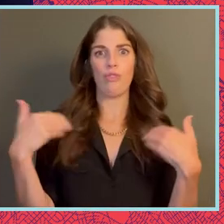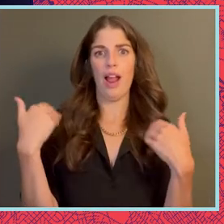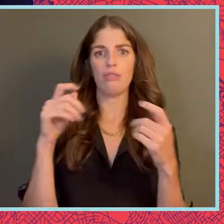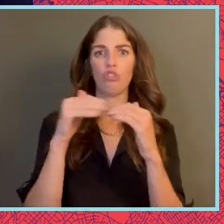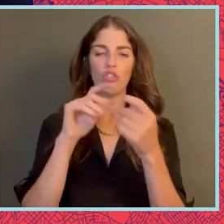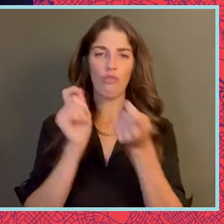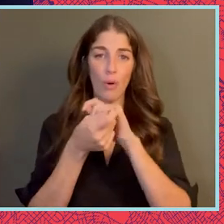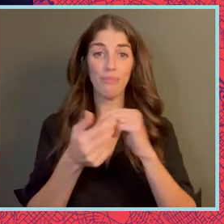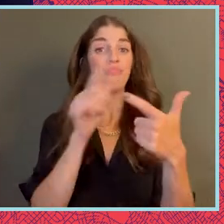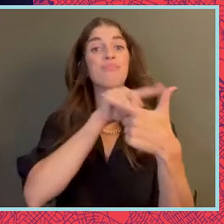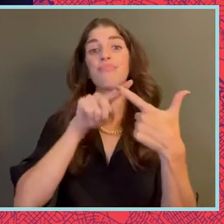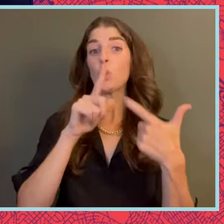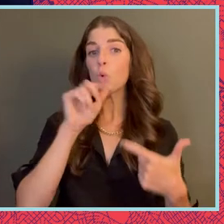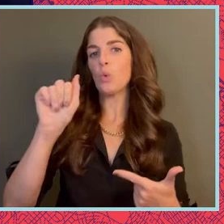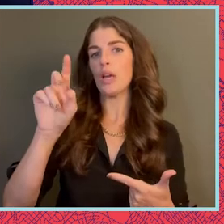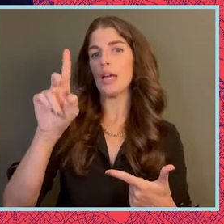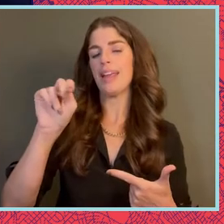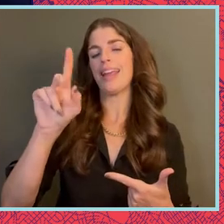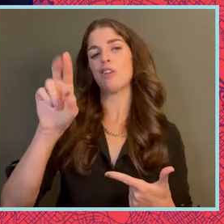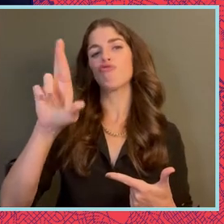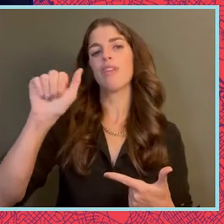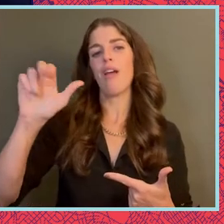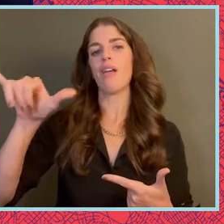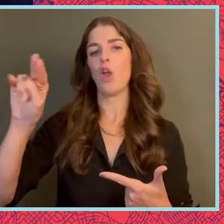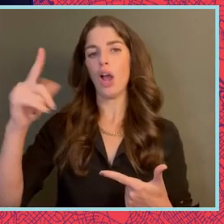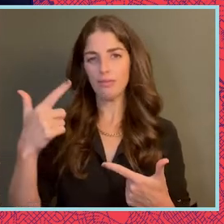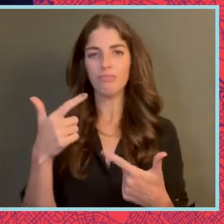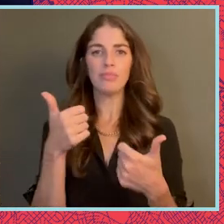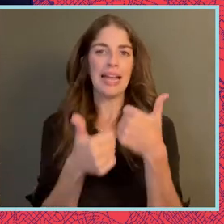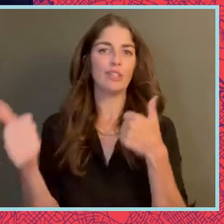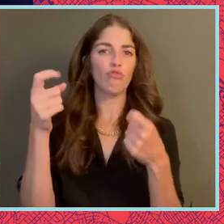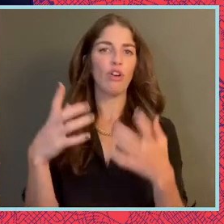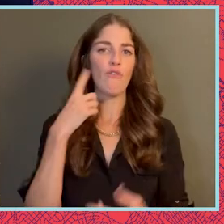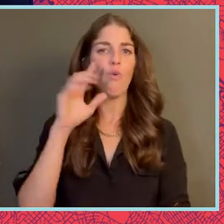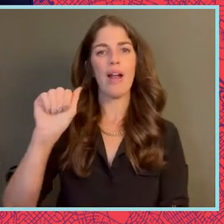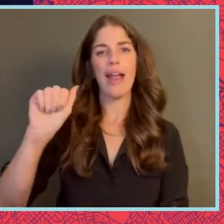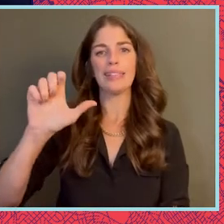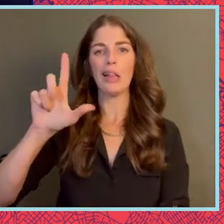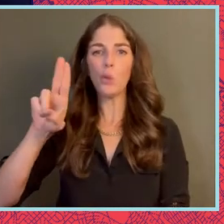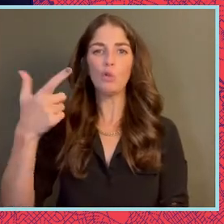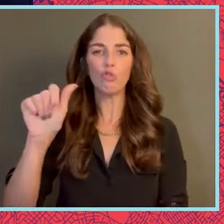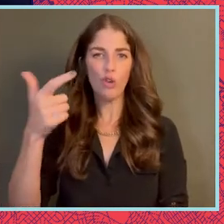the executive director of the ACLU of Georgia, a proud Georgia